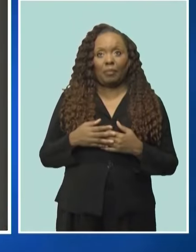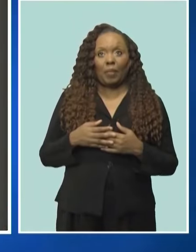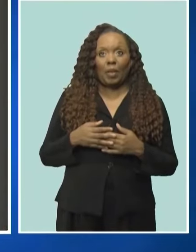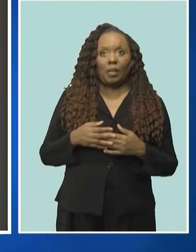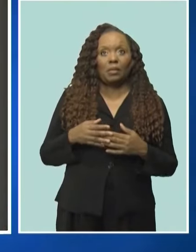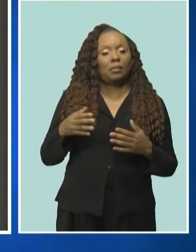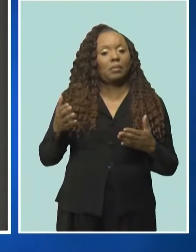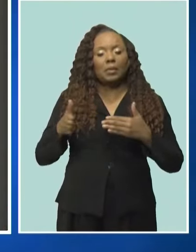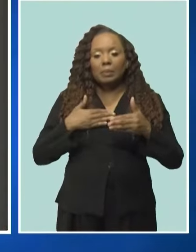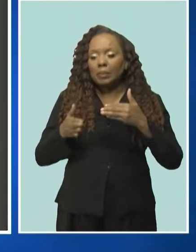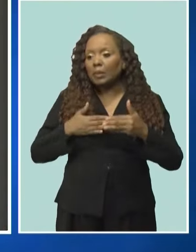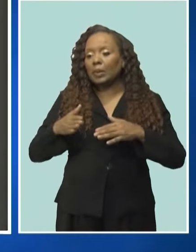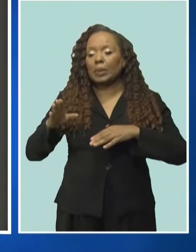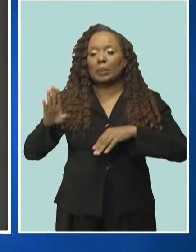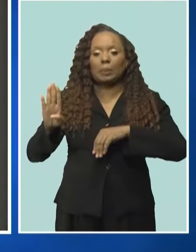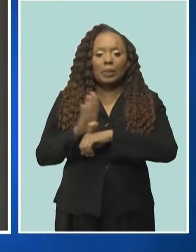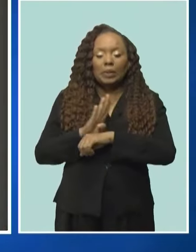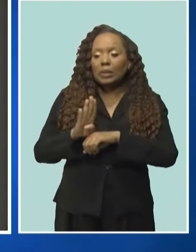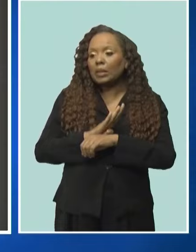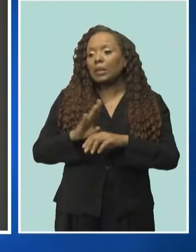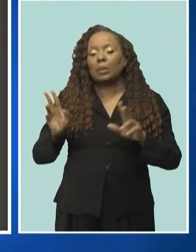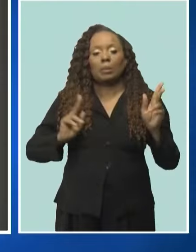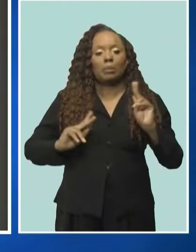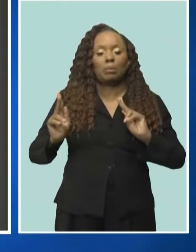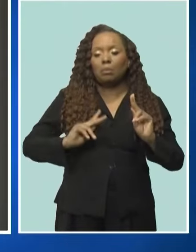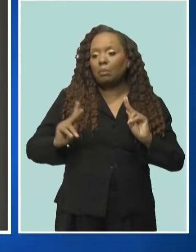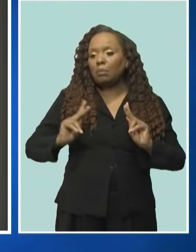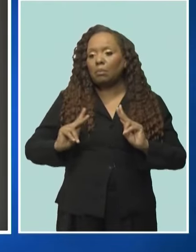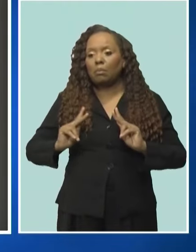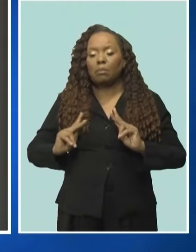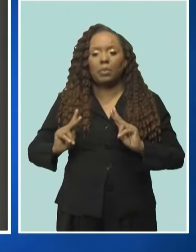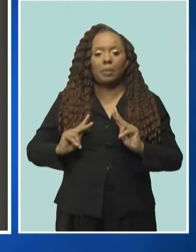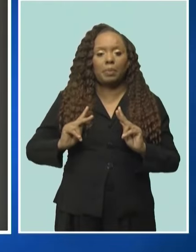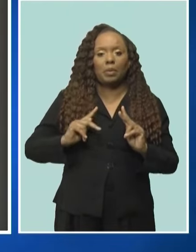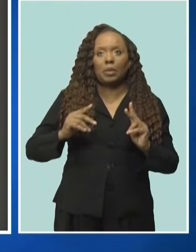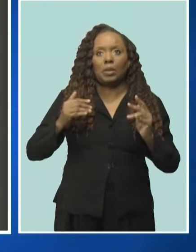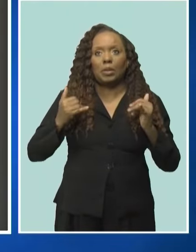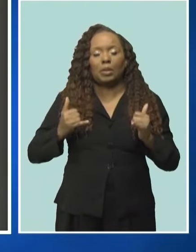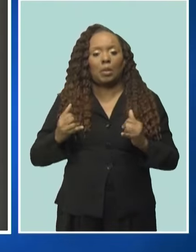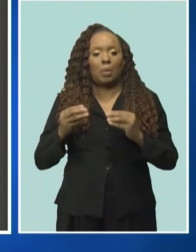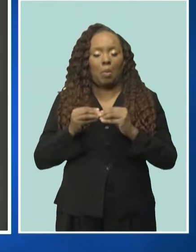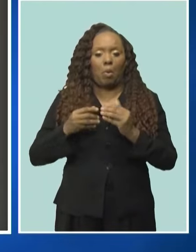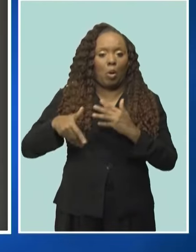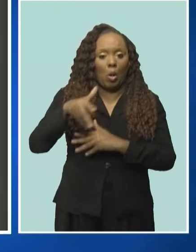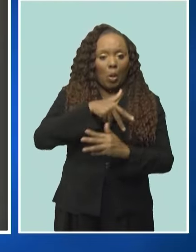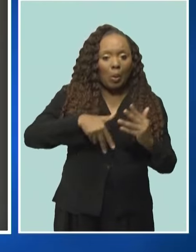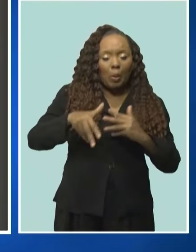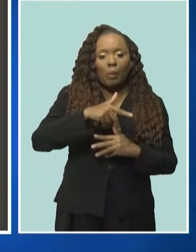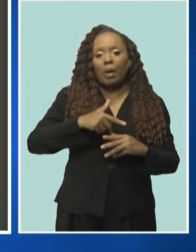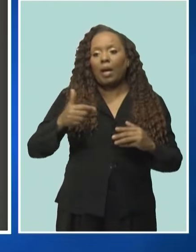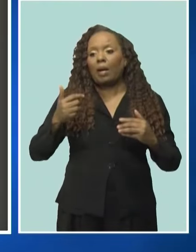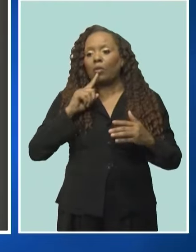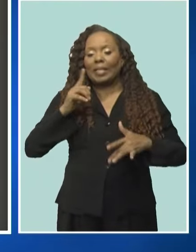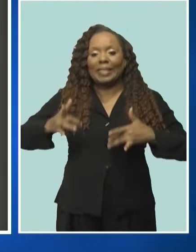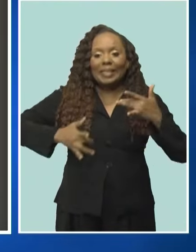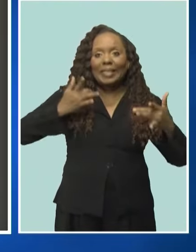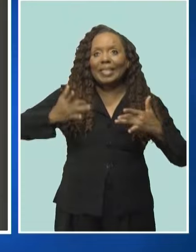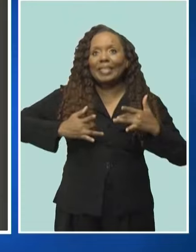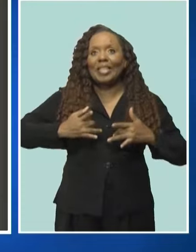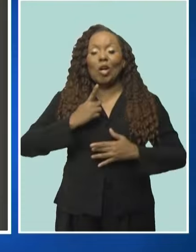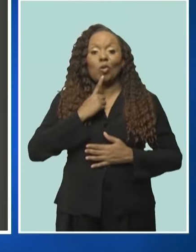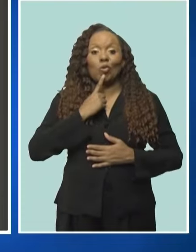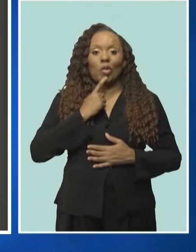be business, whether it is their desires coming off of the pandemic. A lot of people are more social. So we have a vibrant red, which is